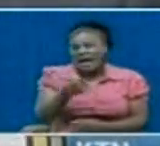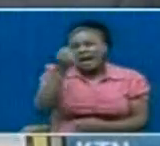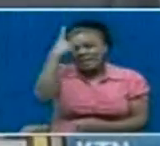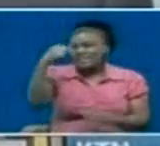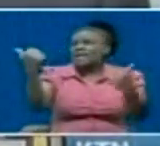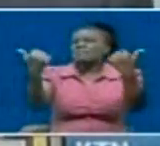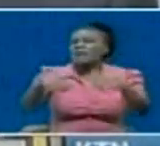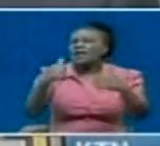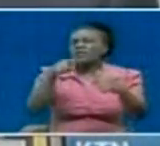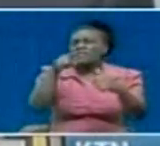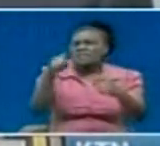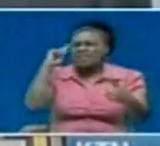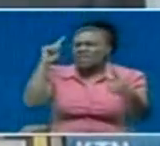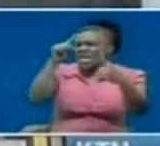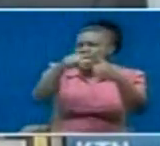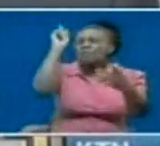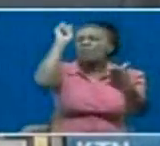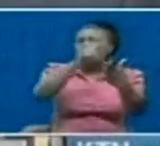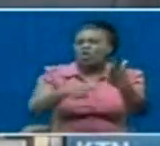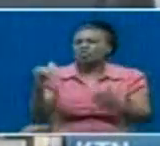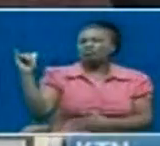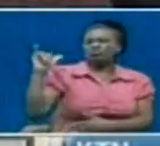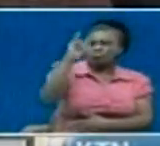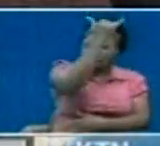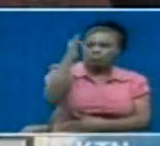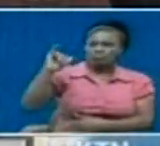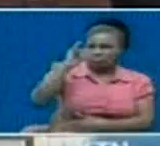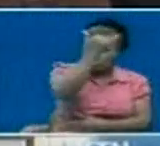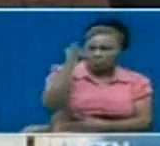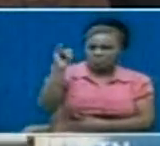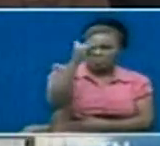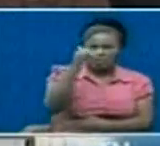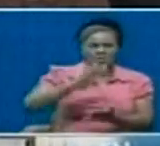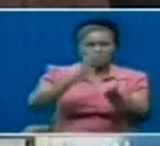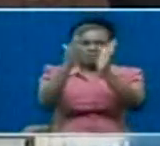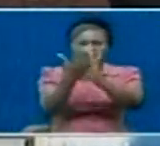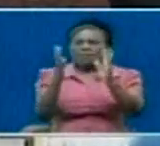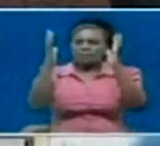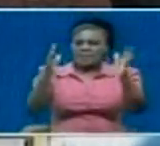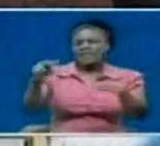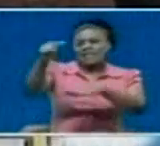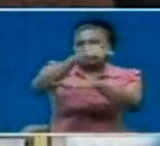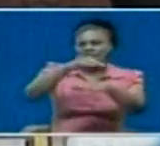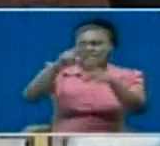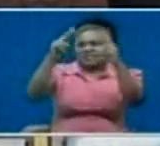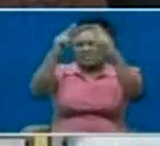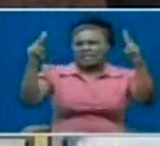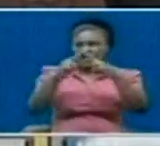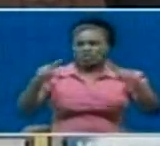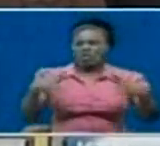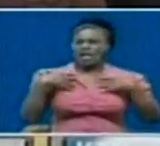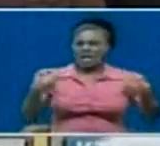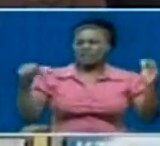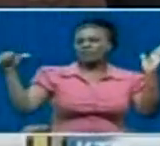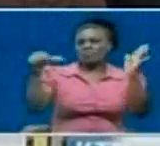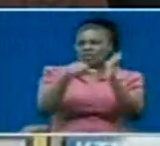motive that is still driving them to continue doing those flights. We are facing major international public health crisis